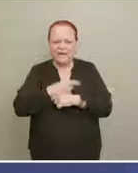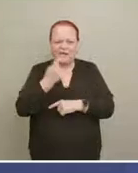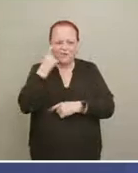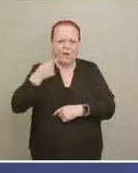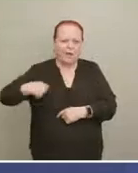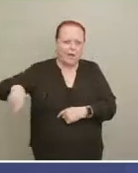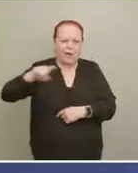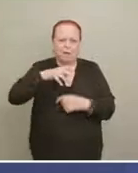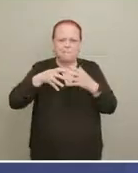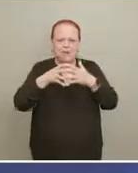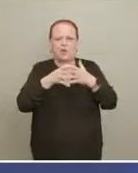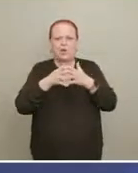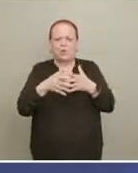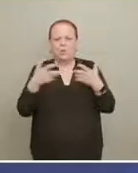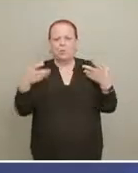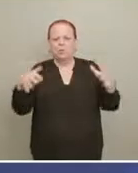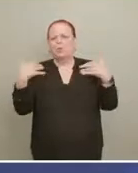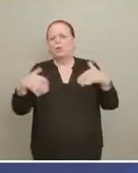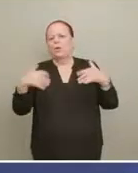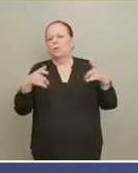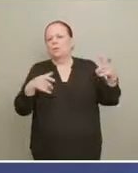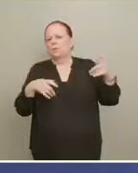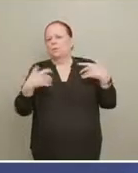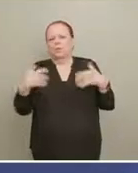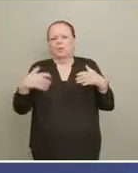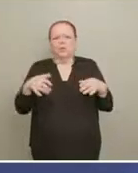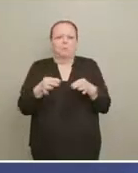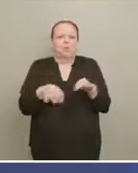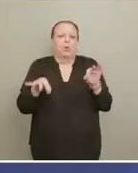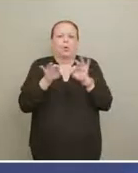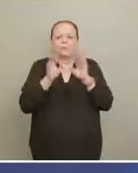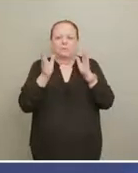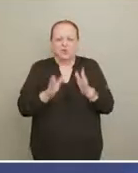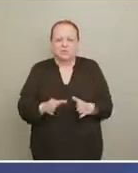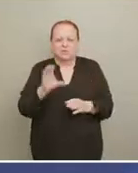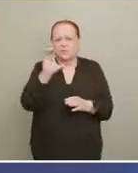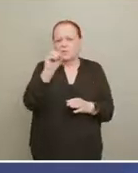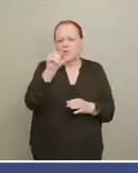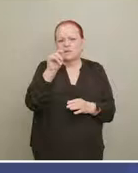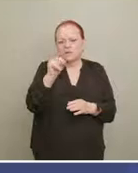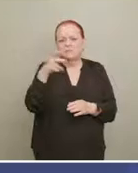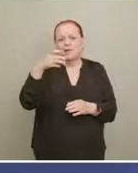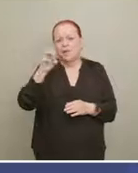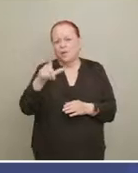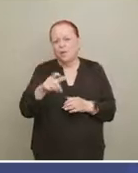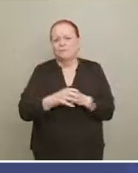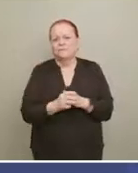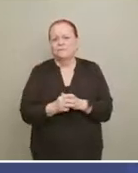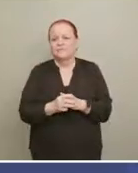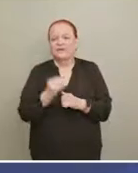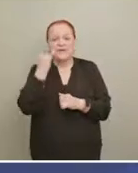that you really need to get the booster shot. And if you are an individual who are immunocompromised,